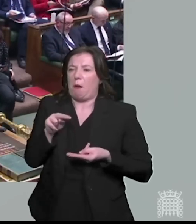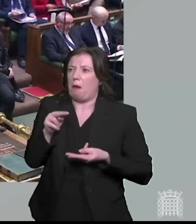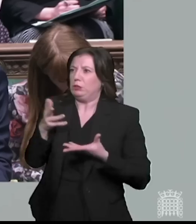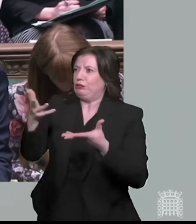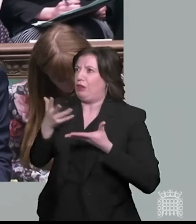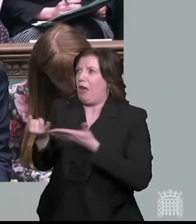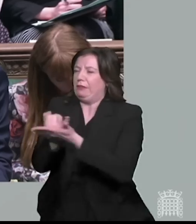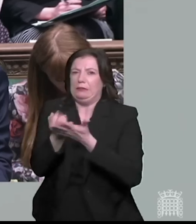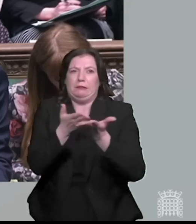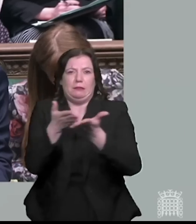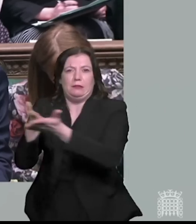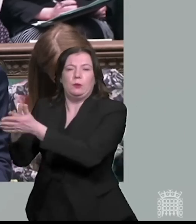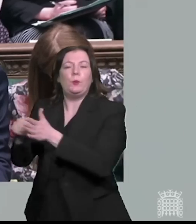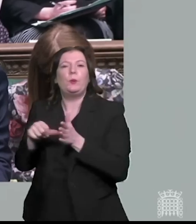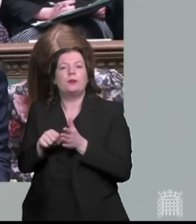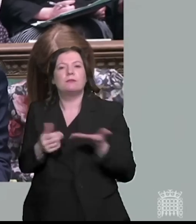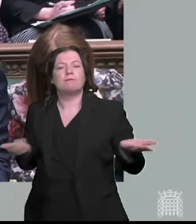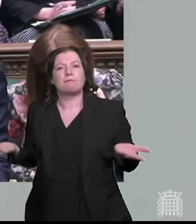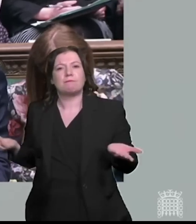services.